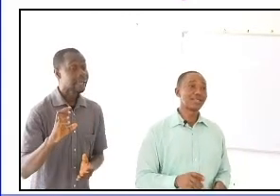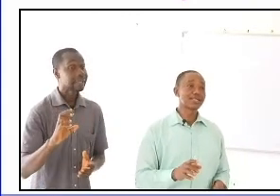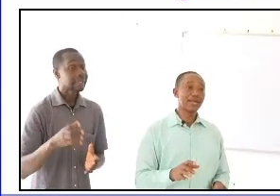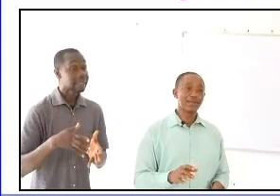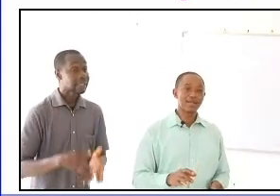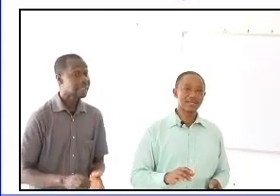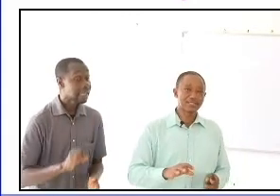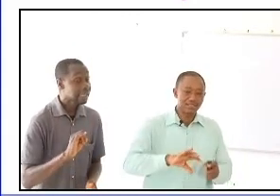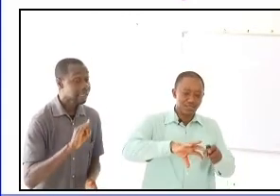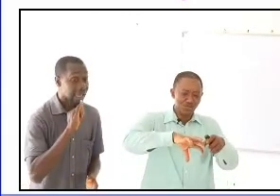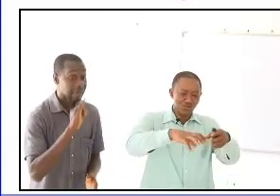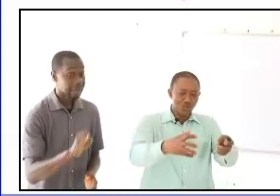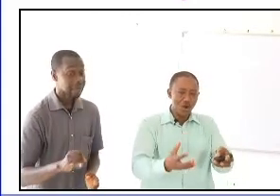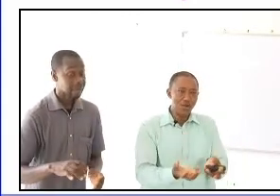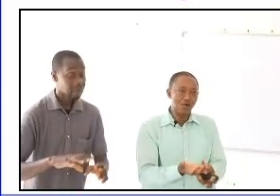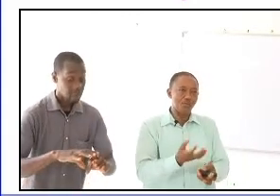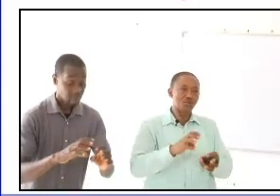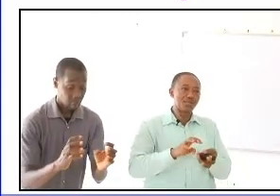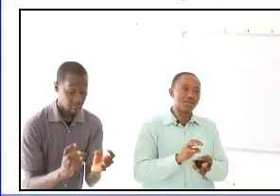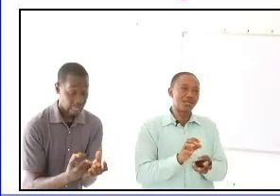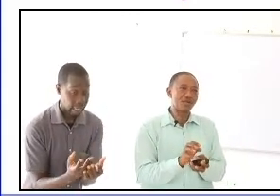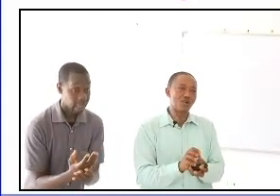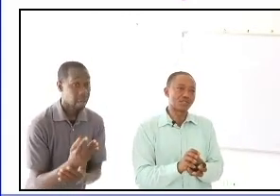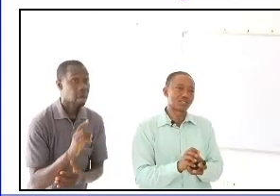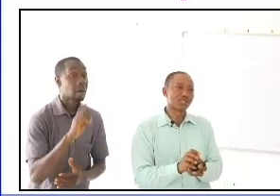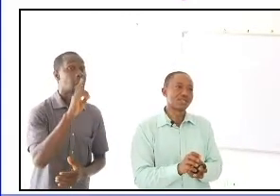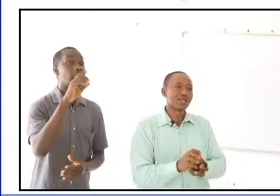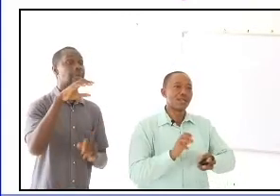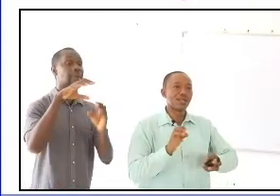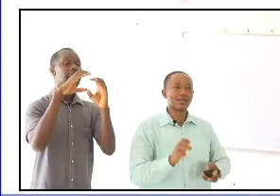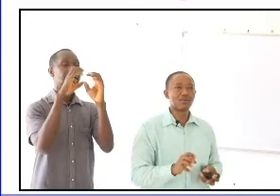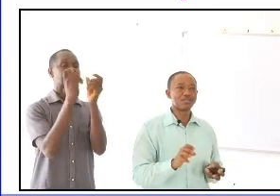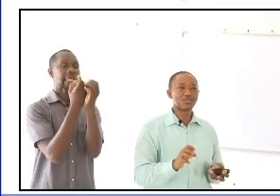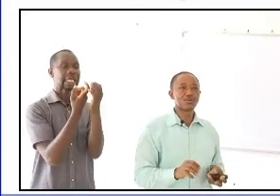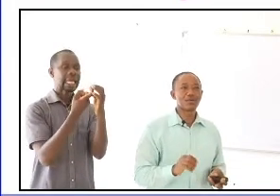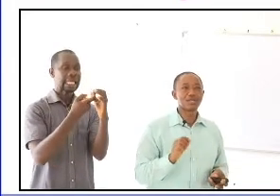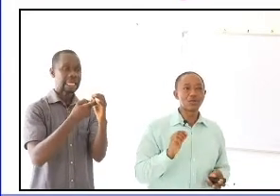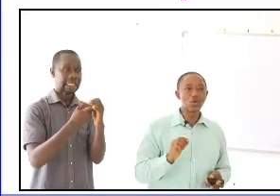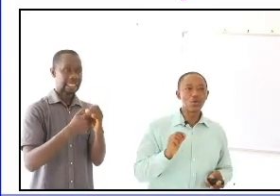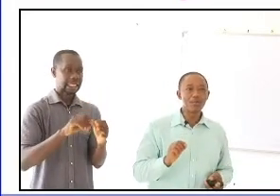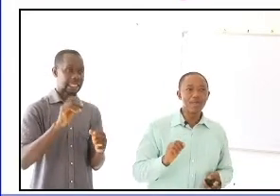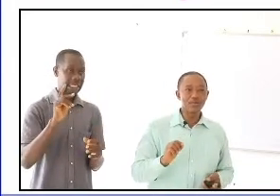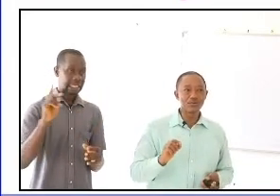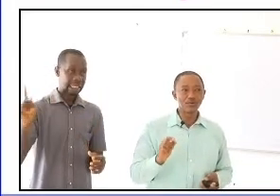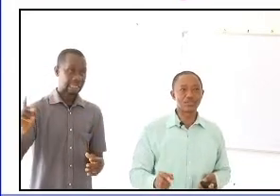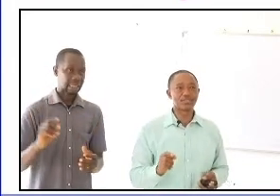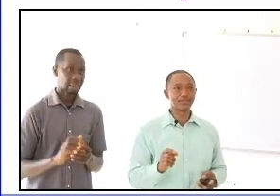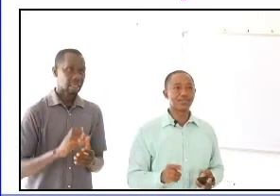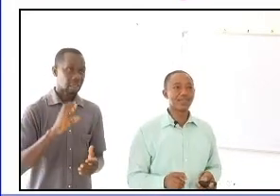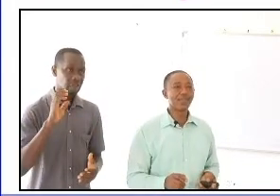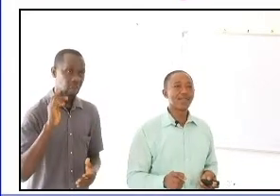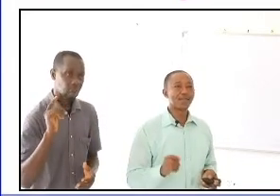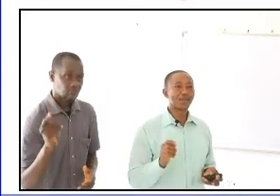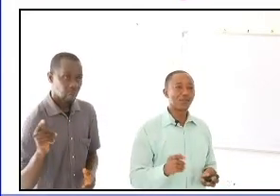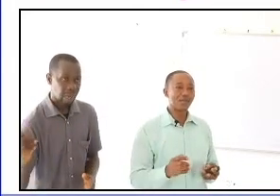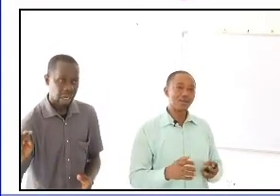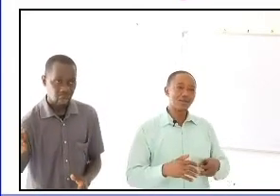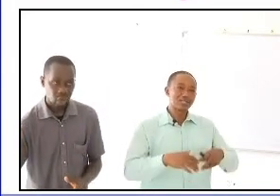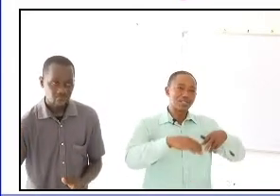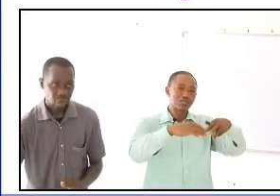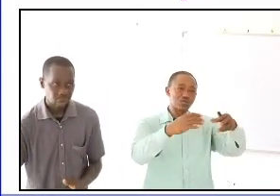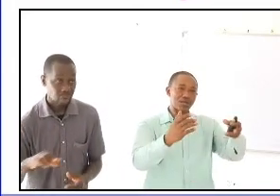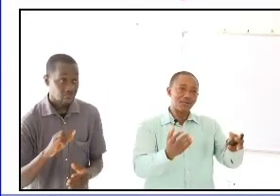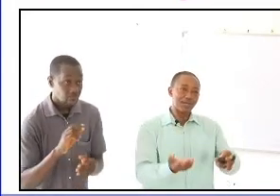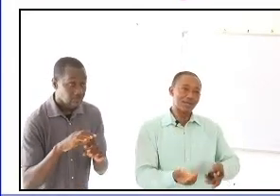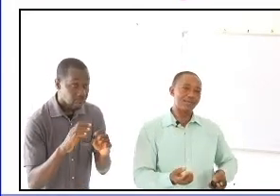Now, these capillaries, coil up to make a knot, and that knot is called the glomerulus. The